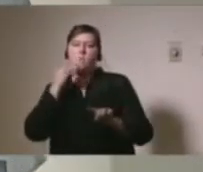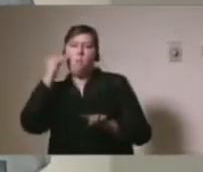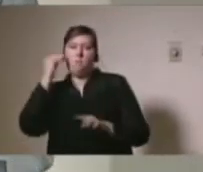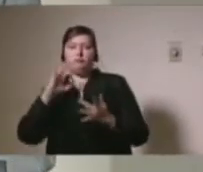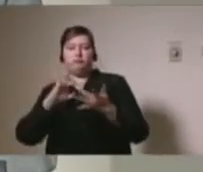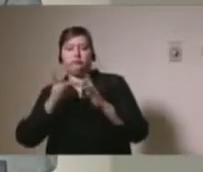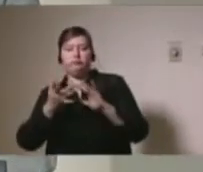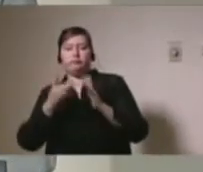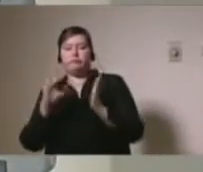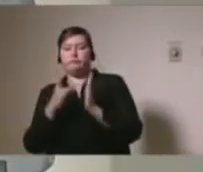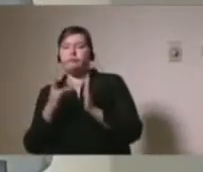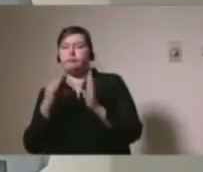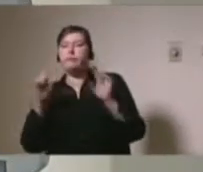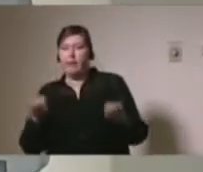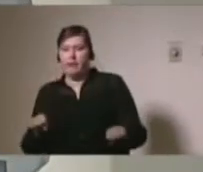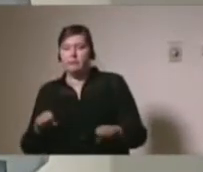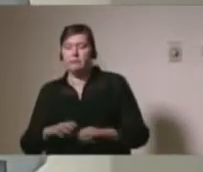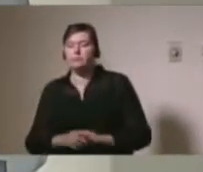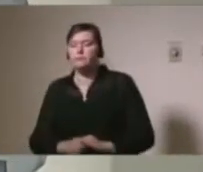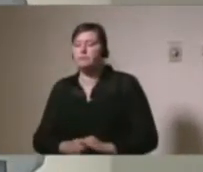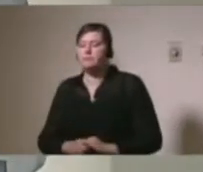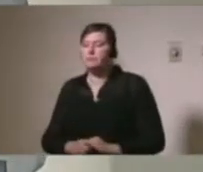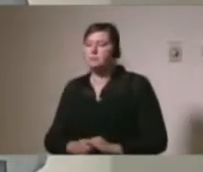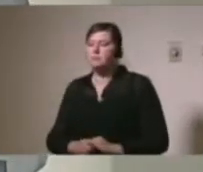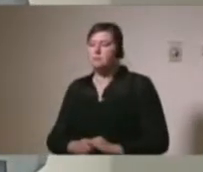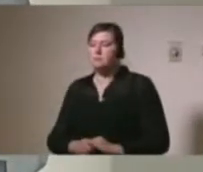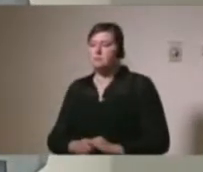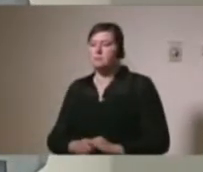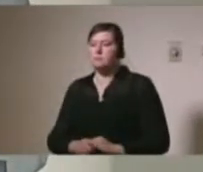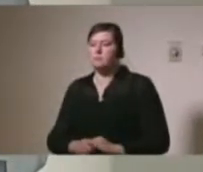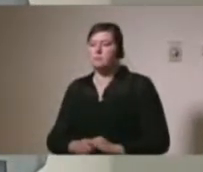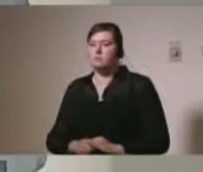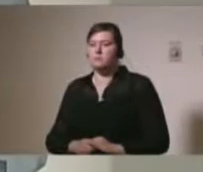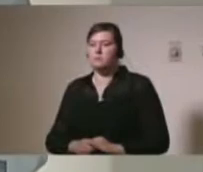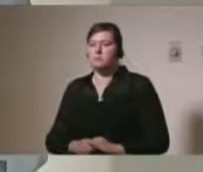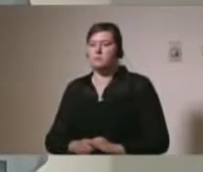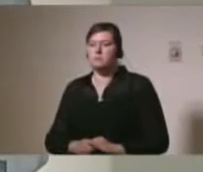The delivery, as we pointed out,